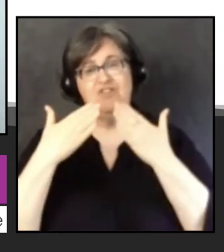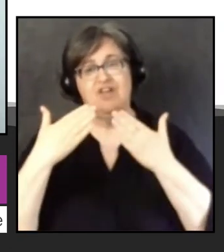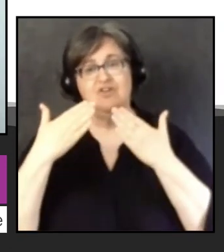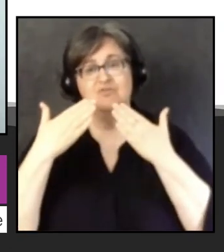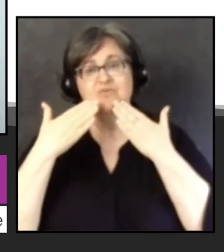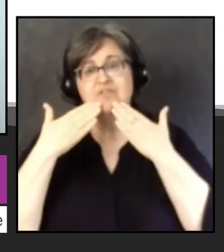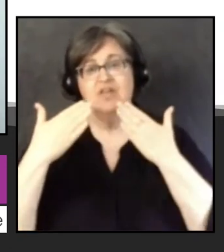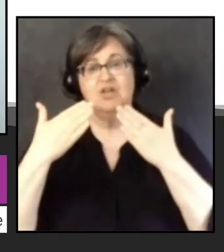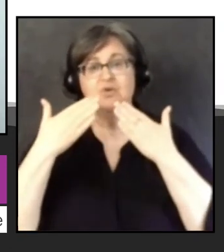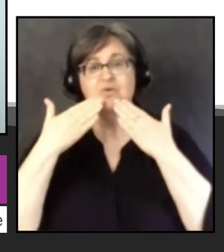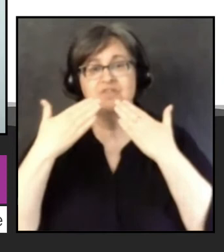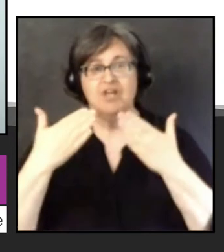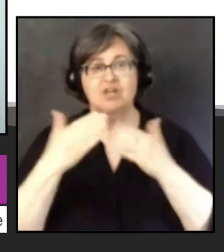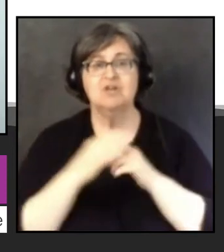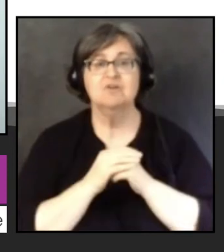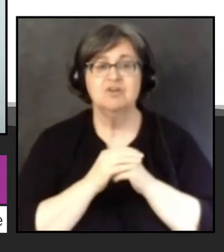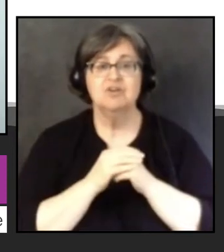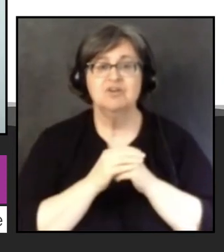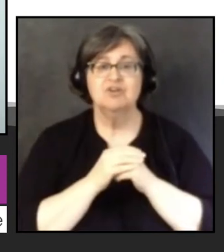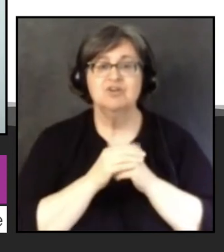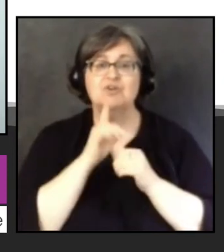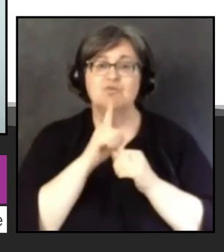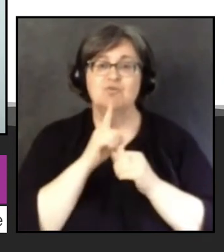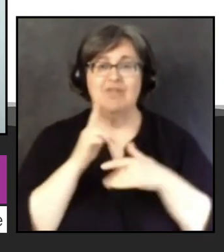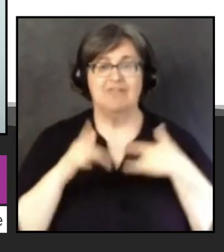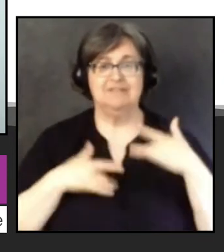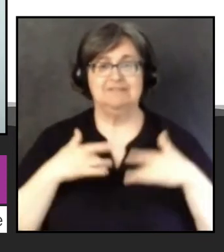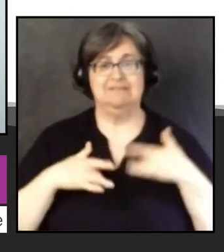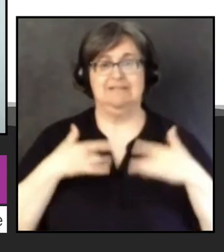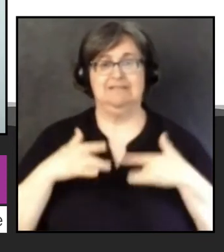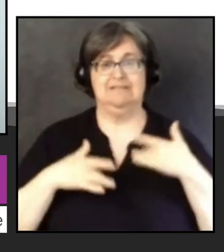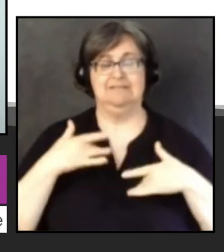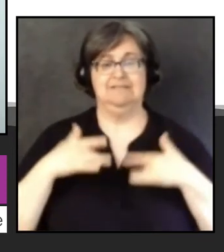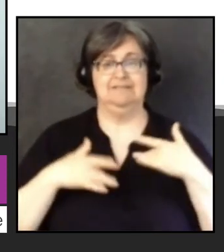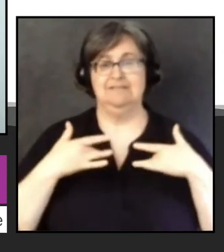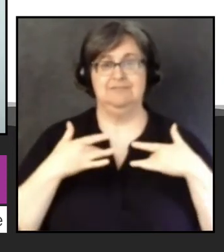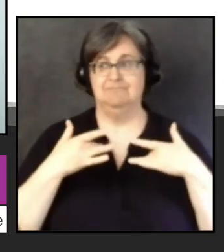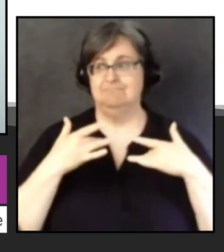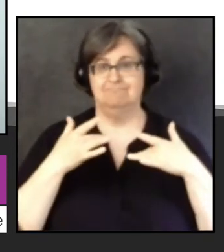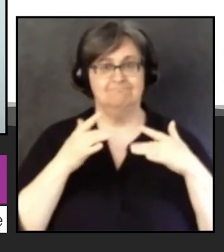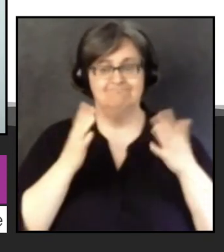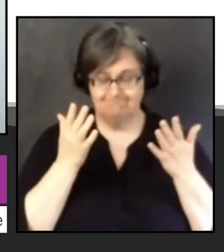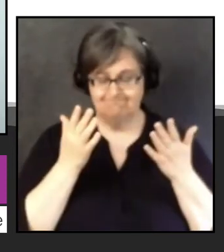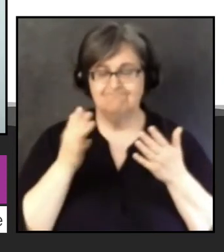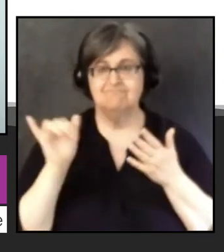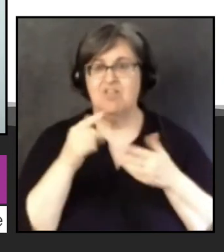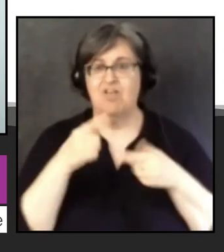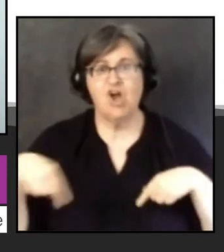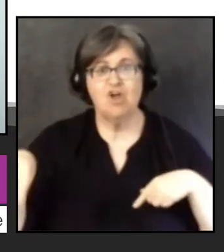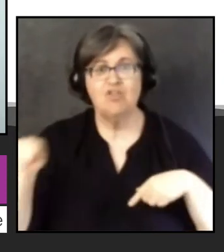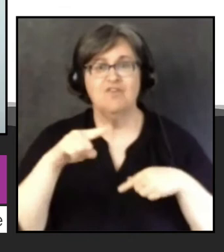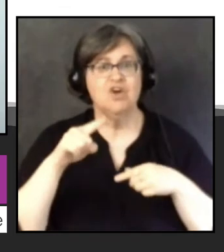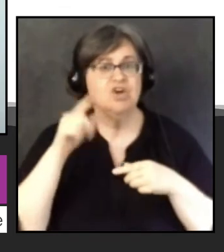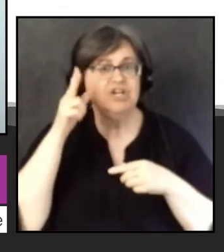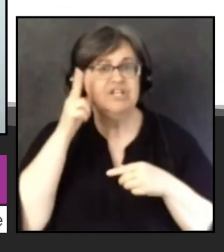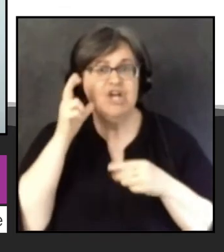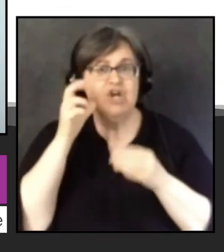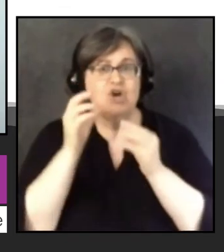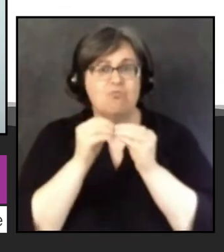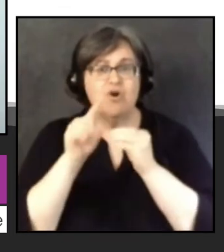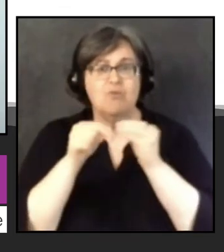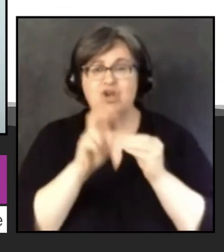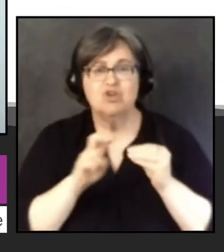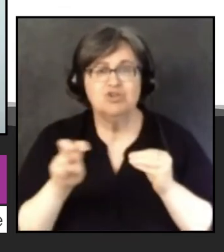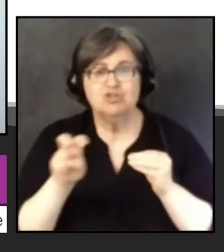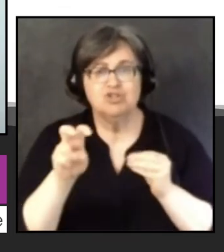you, thank you. I'm really, really excited along with everyone else to hear more about your journey with us